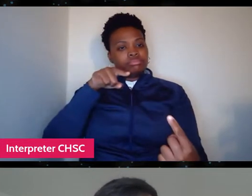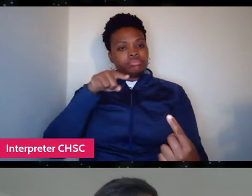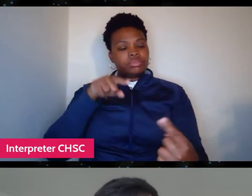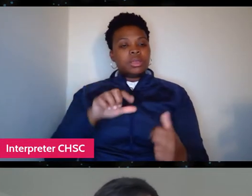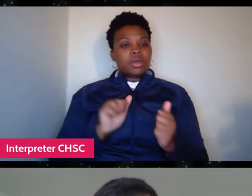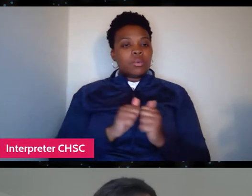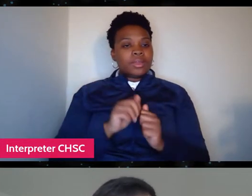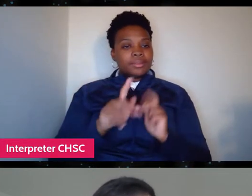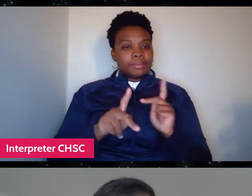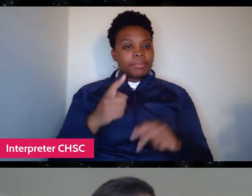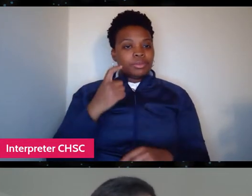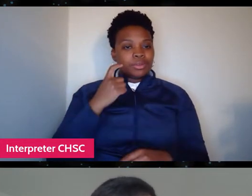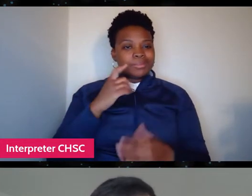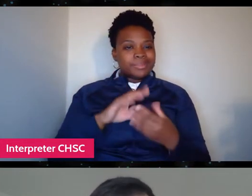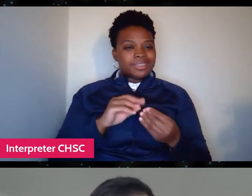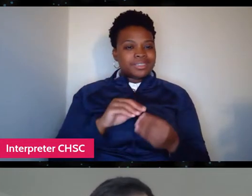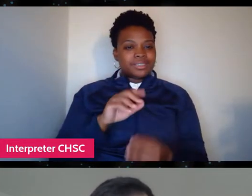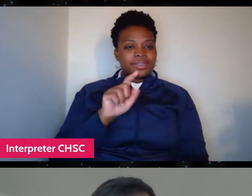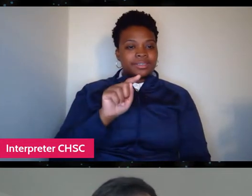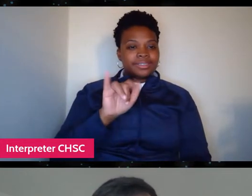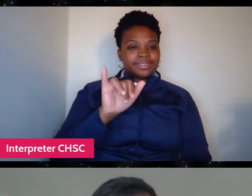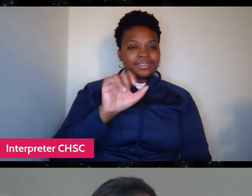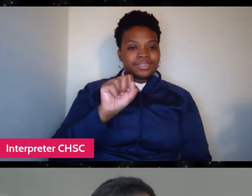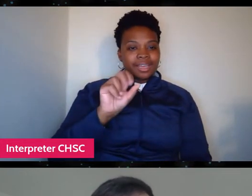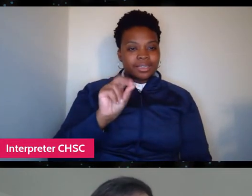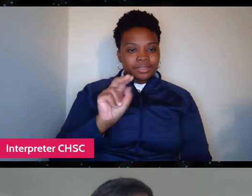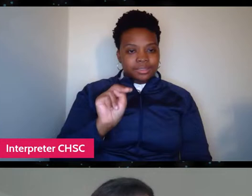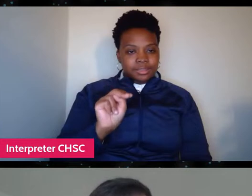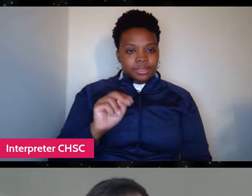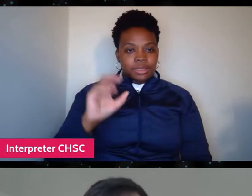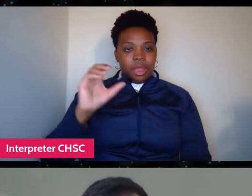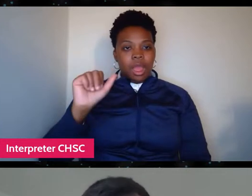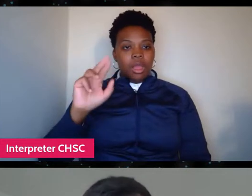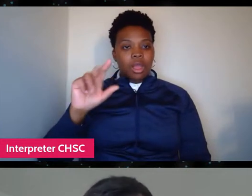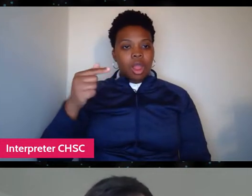mentioned, Danielle, Cargill and Tyson Foods, who are both